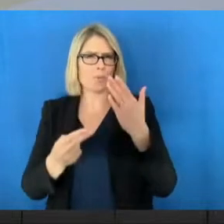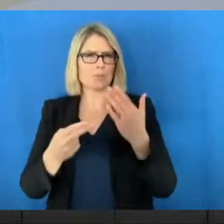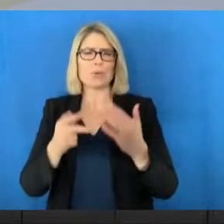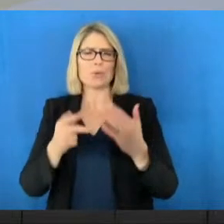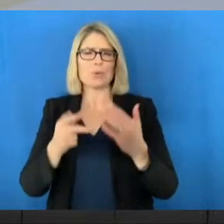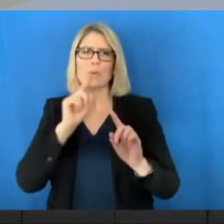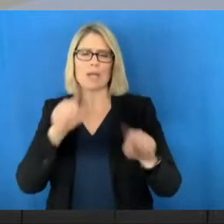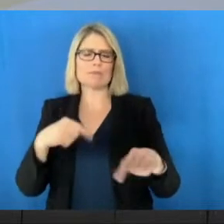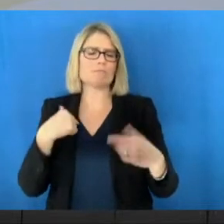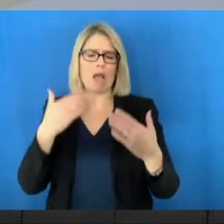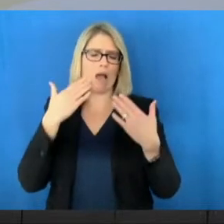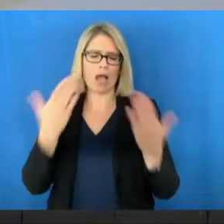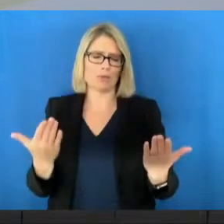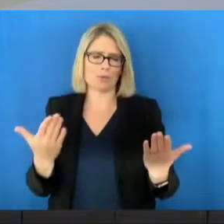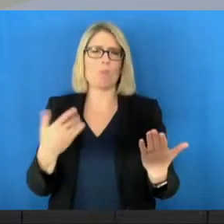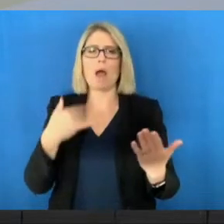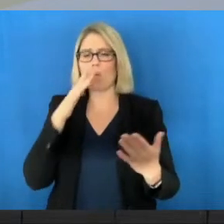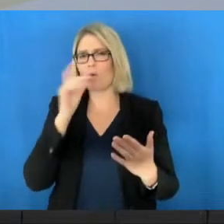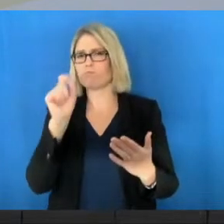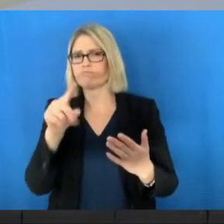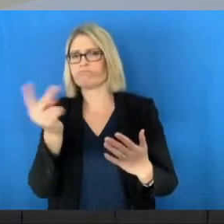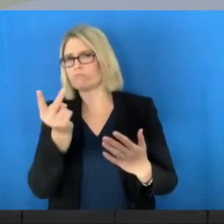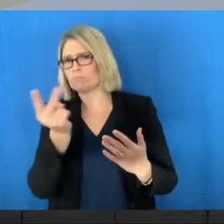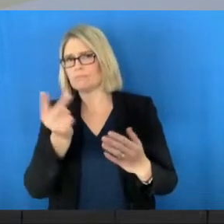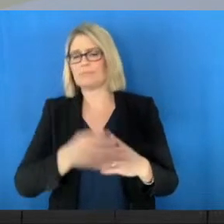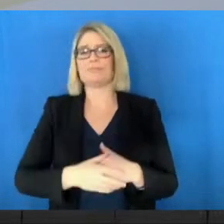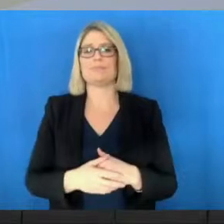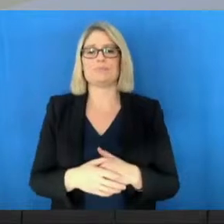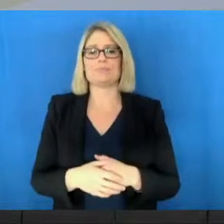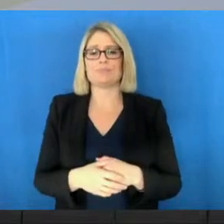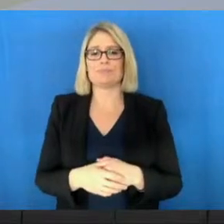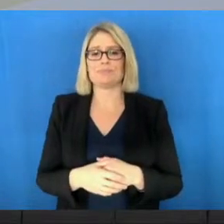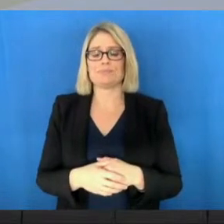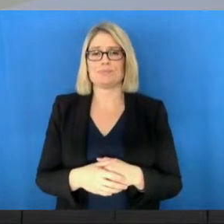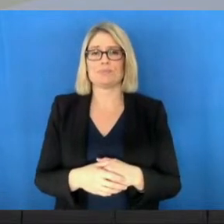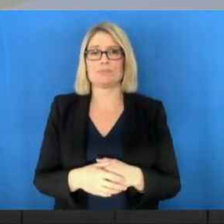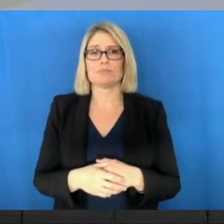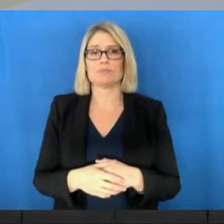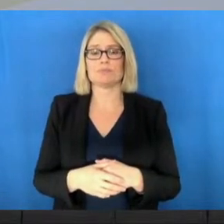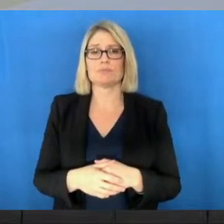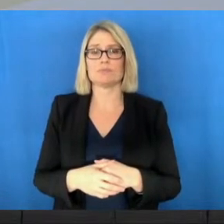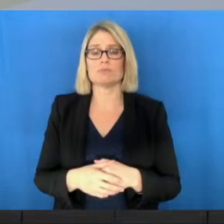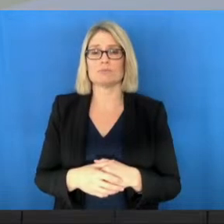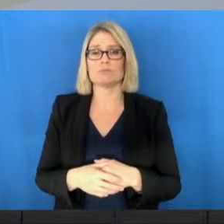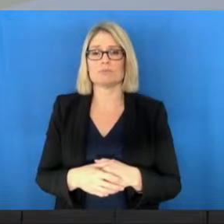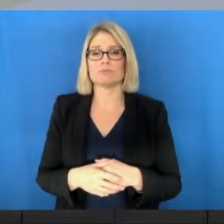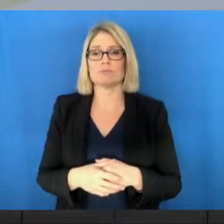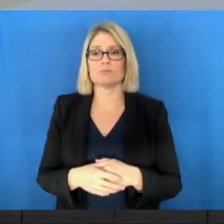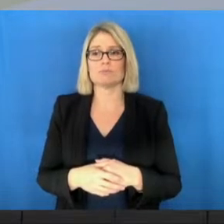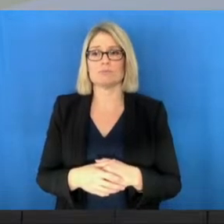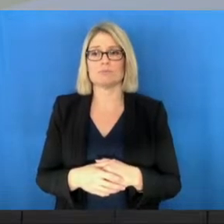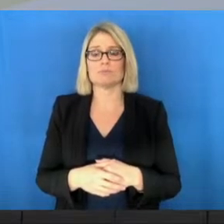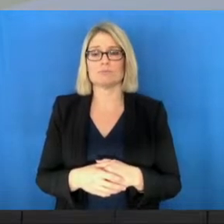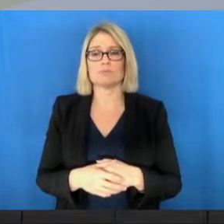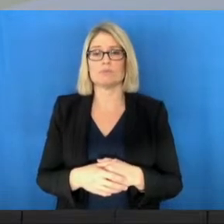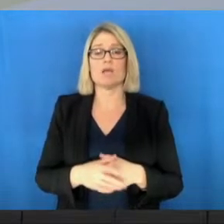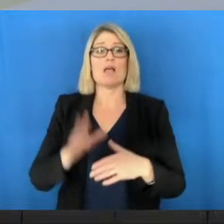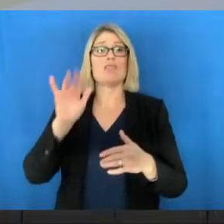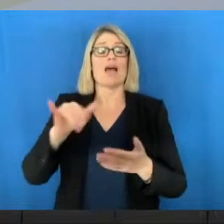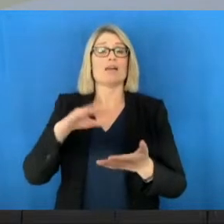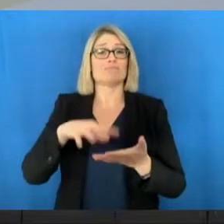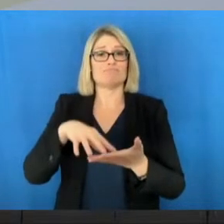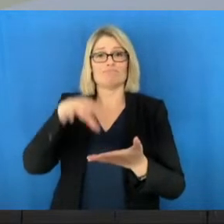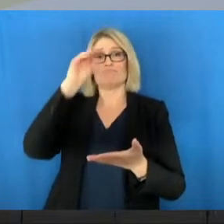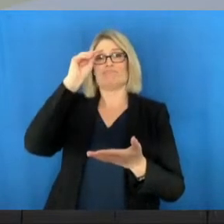would be the best to answer. It's just about some of the maybe, lessons learned so far with this, with the 80-plus priority group